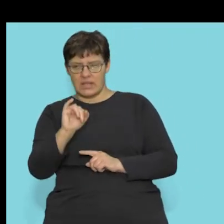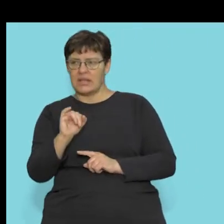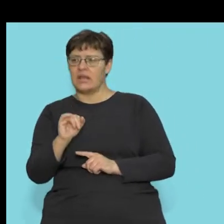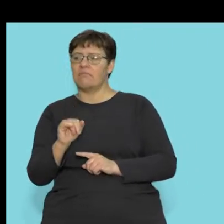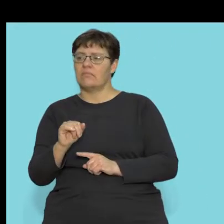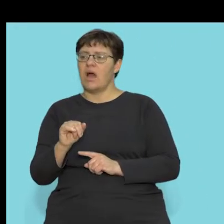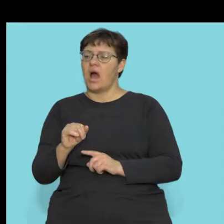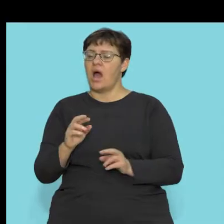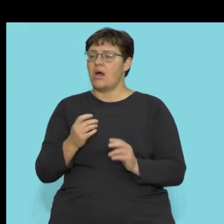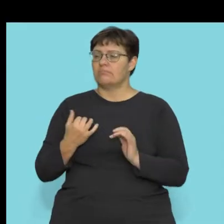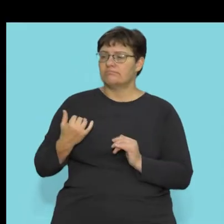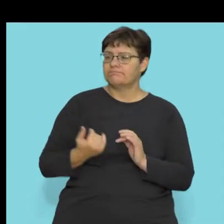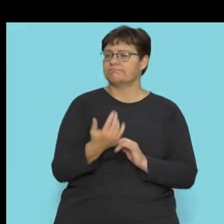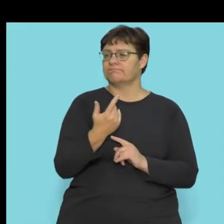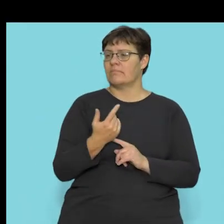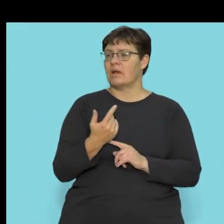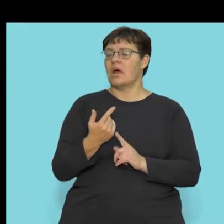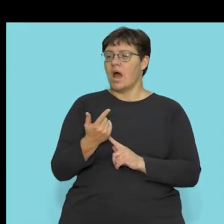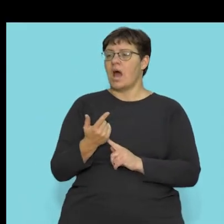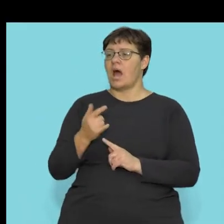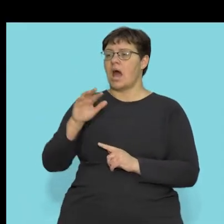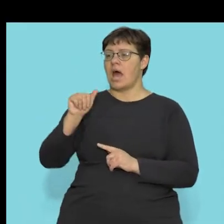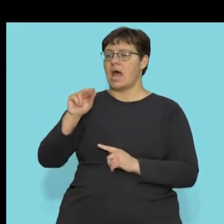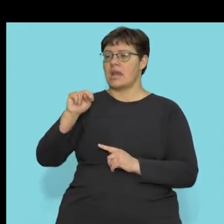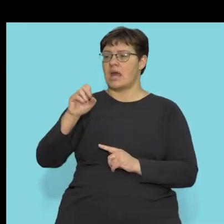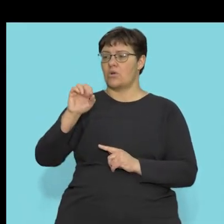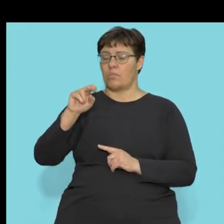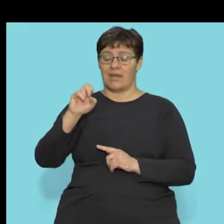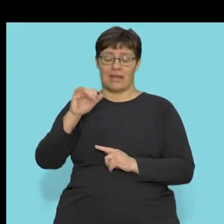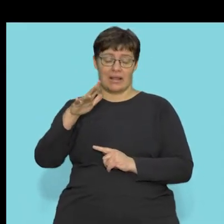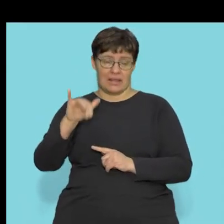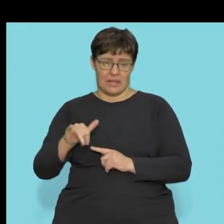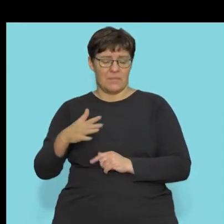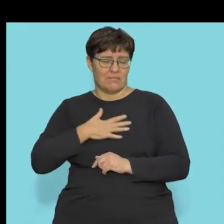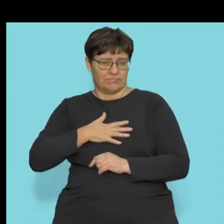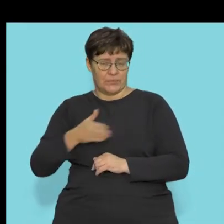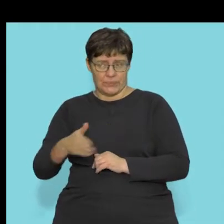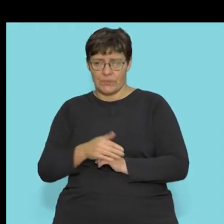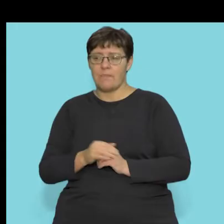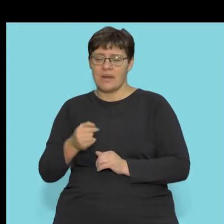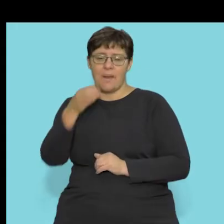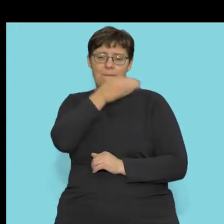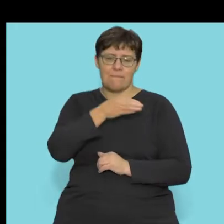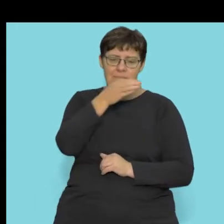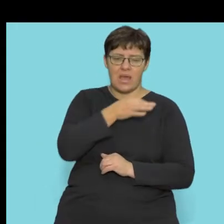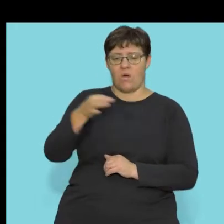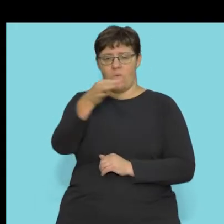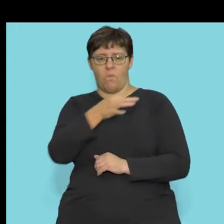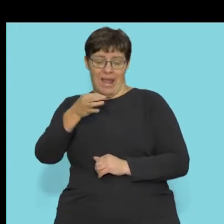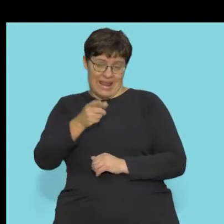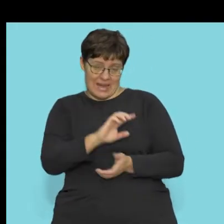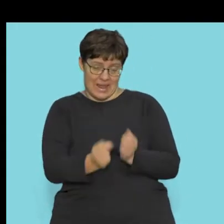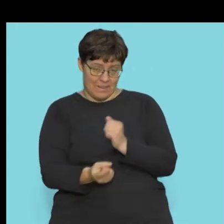anaerobically, and these are used to produce alcohol as beverages in the beer and wine industry. This process